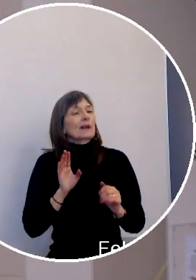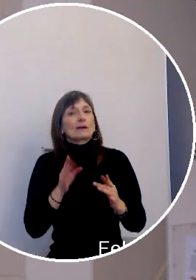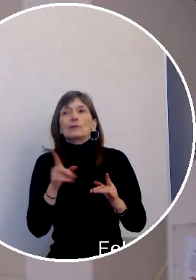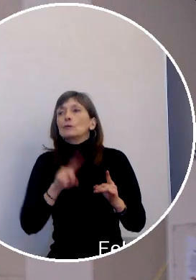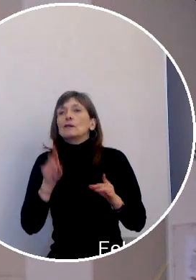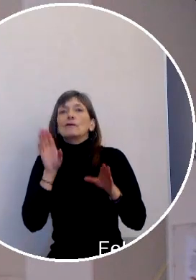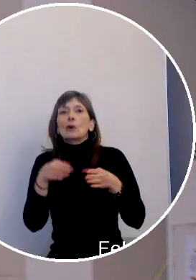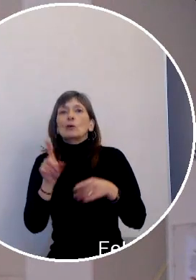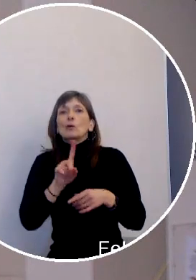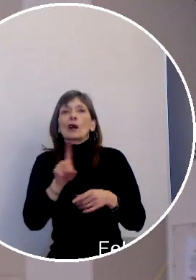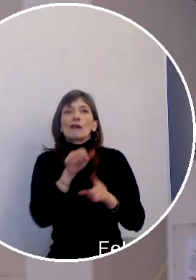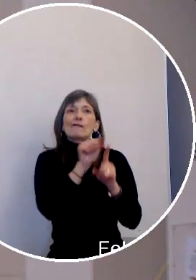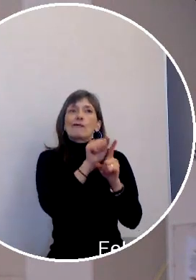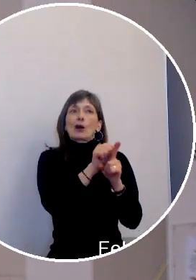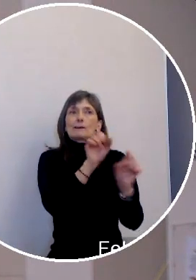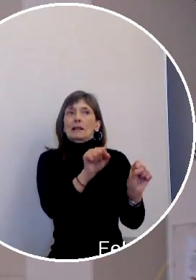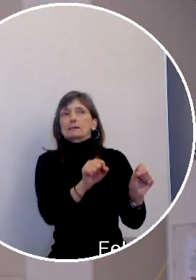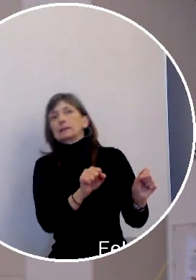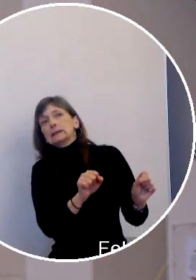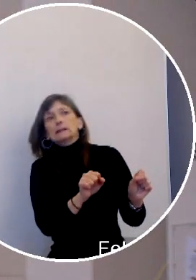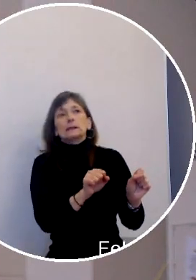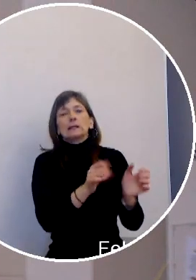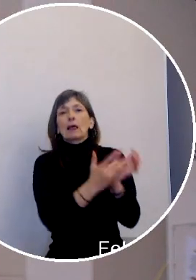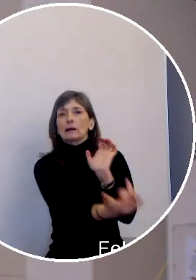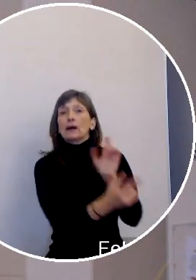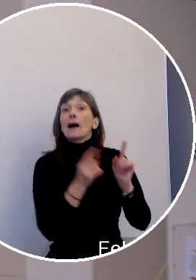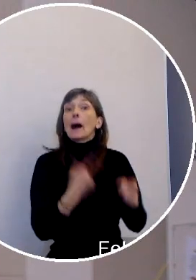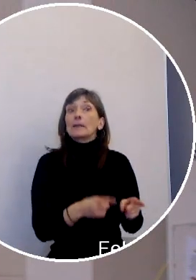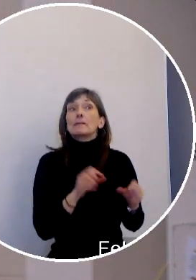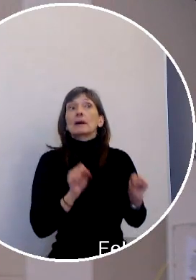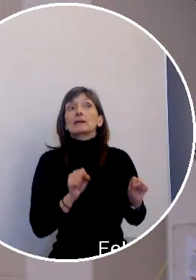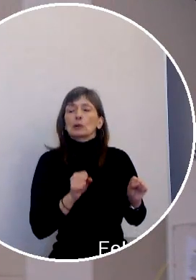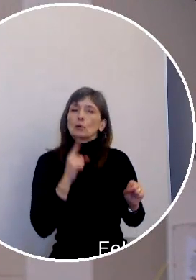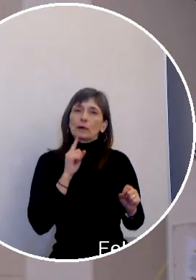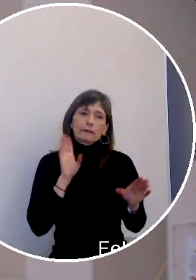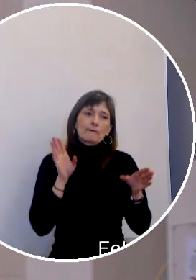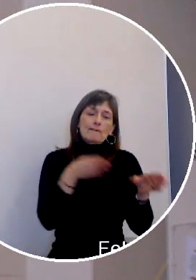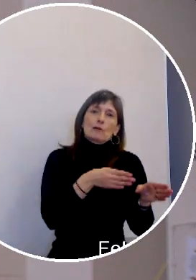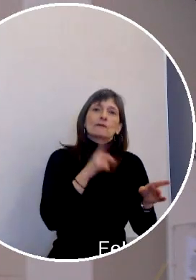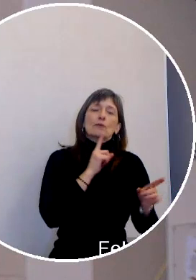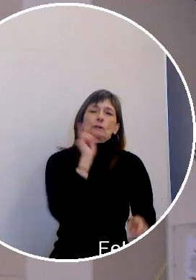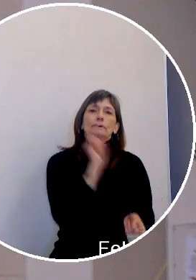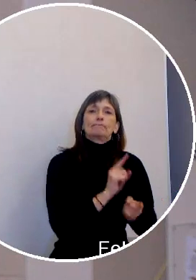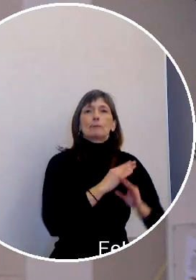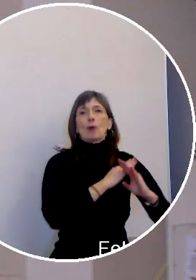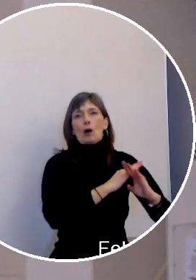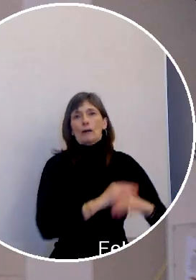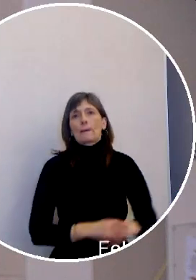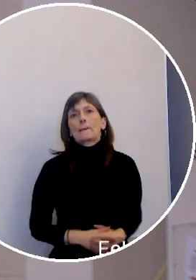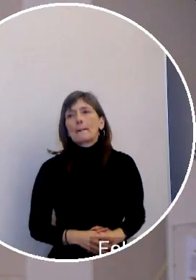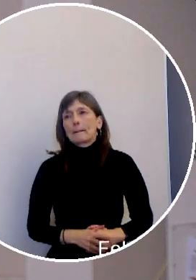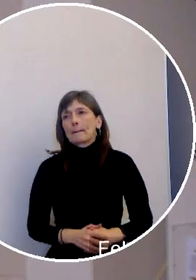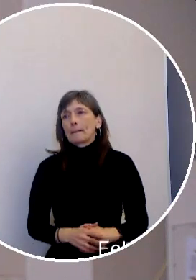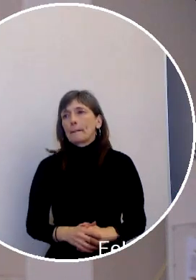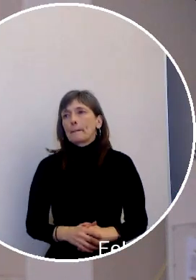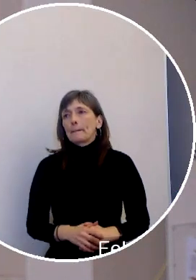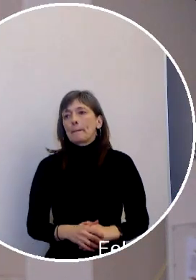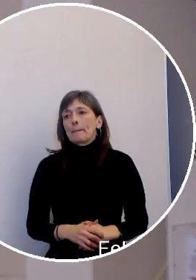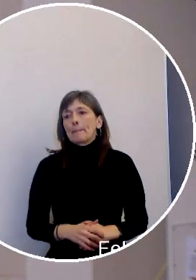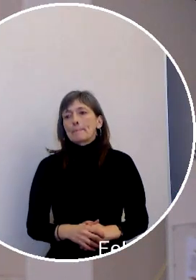where fraud is a possibility, but implements controls to significantly reduce that from happening.